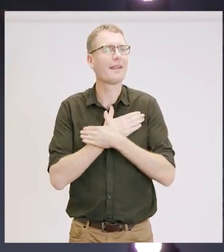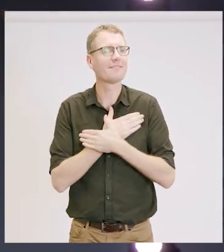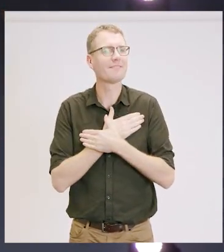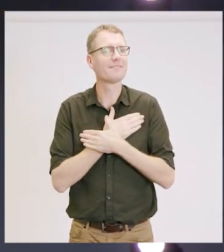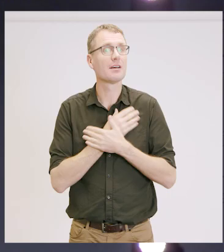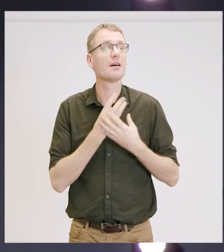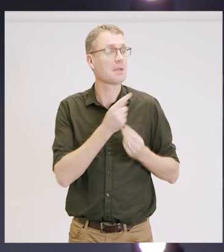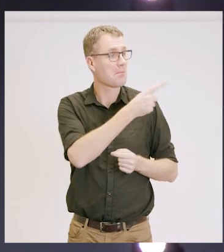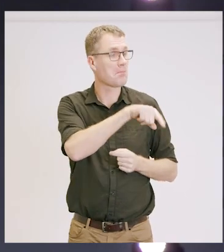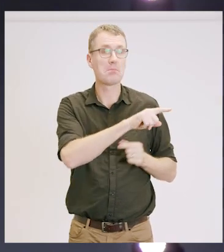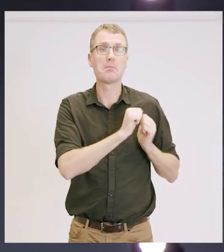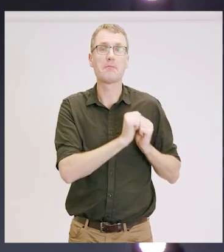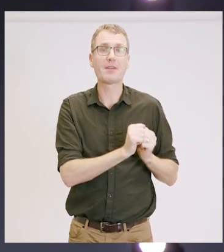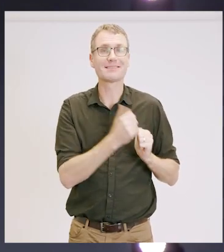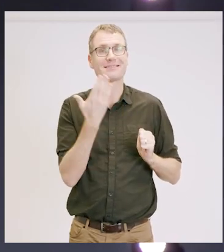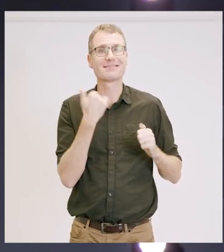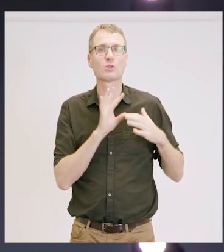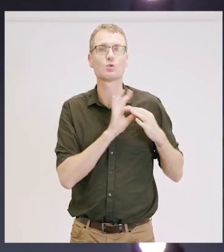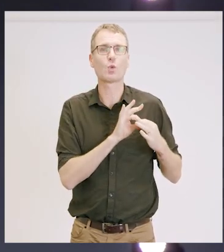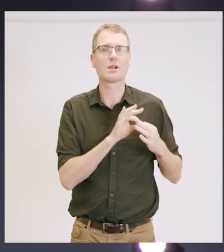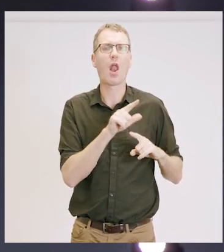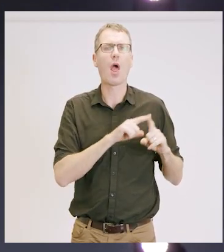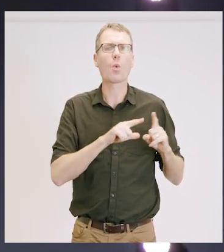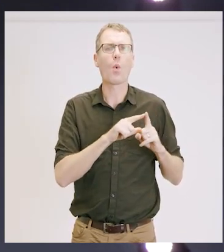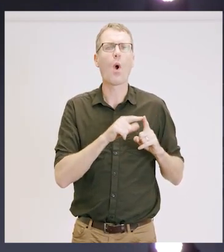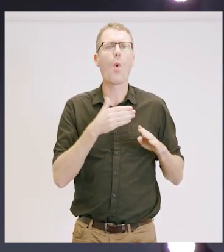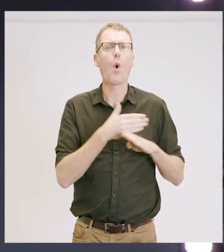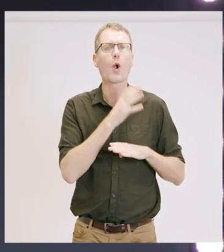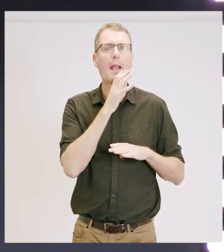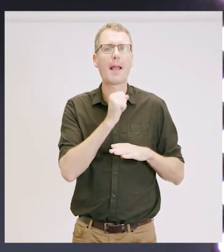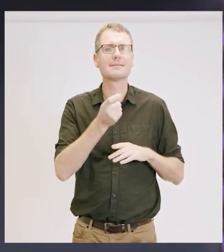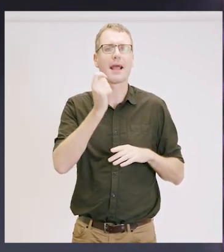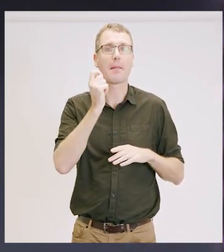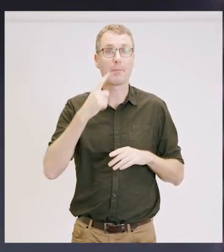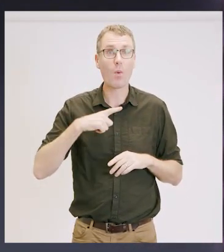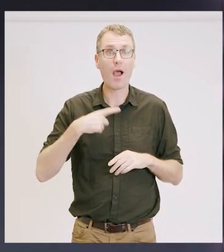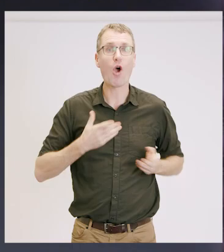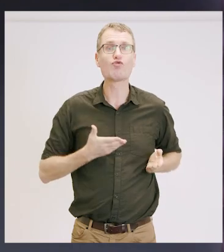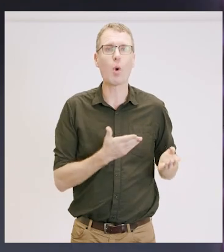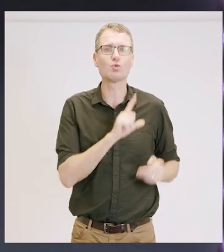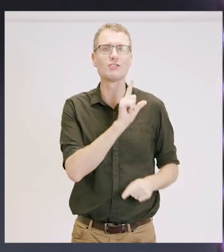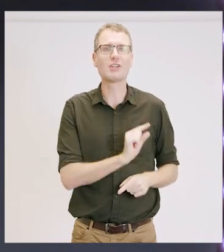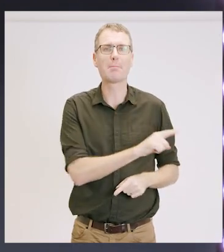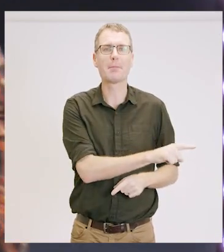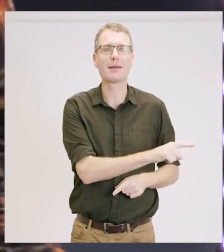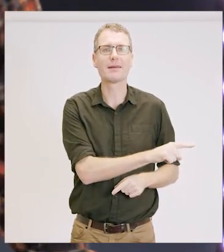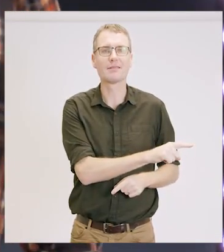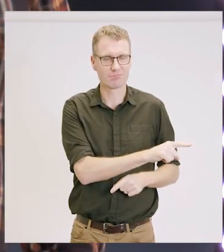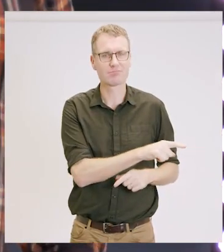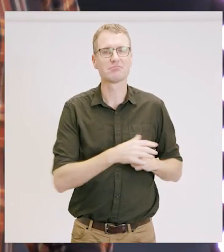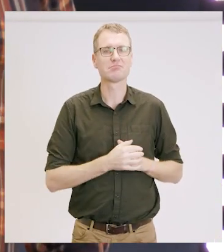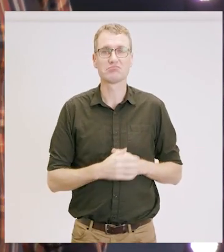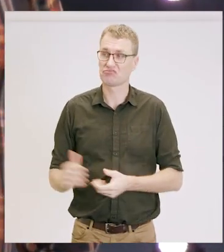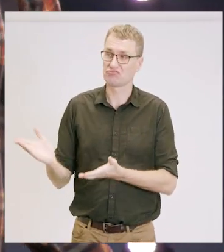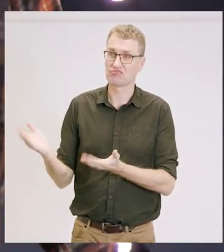place, but I love roast dinners. And some of our friends recently joined a local workingmen's club because they have cheap